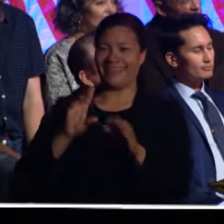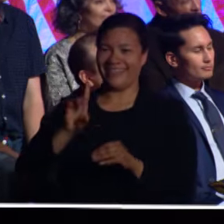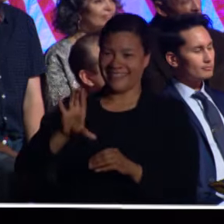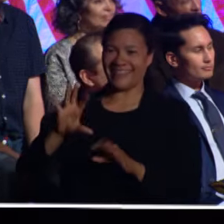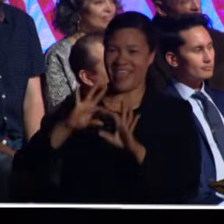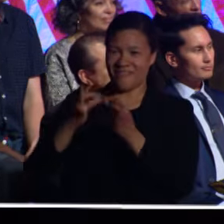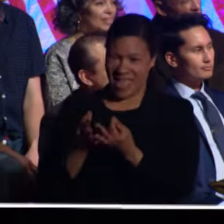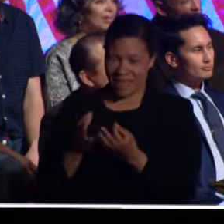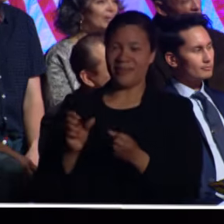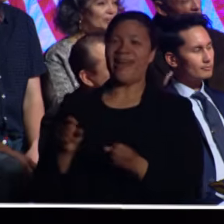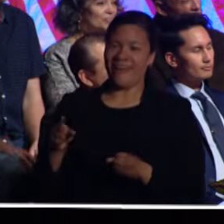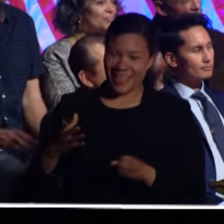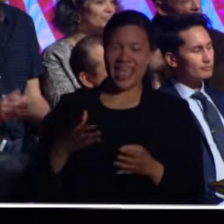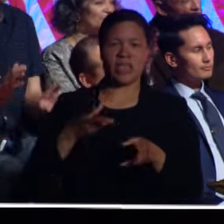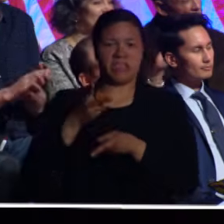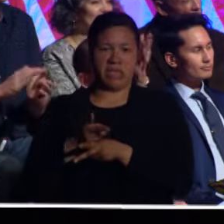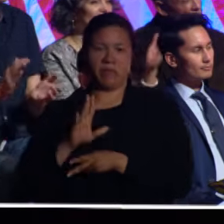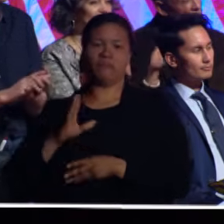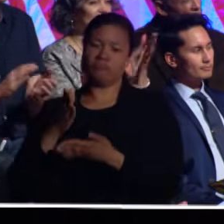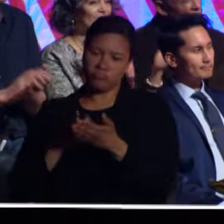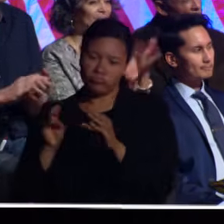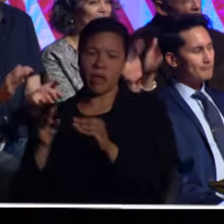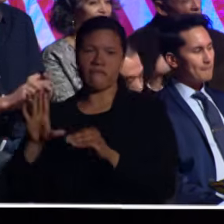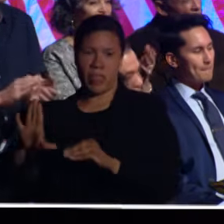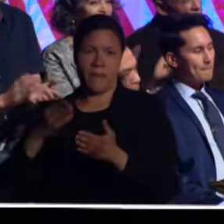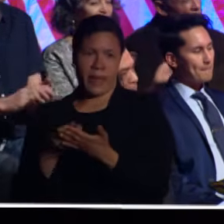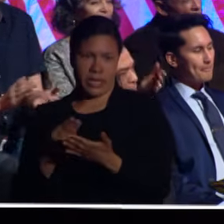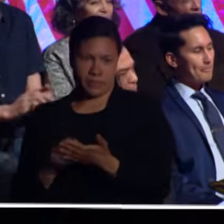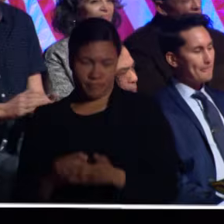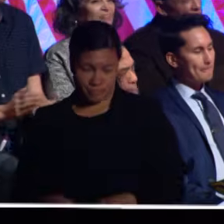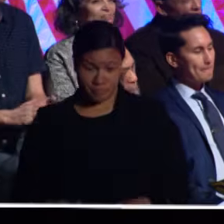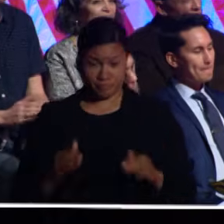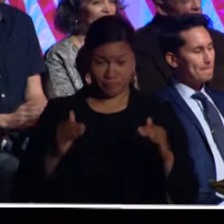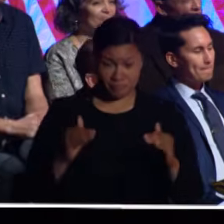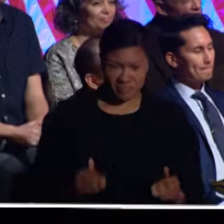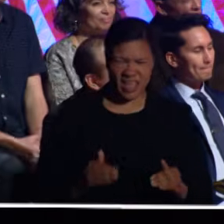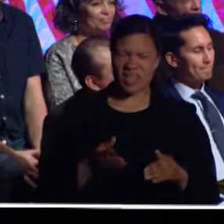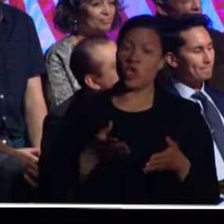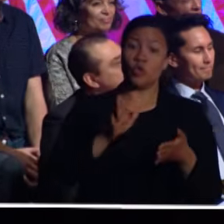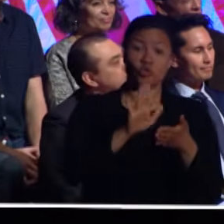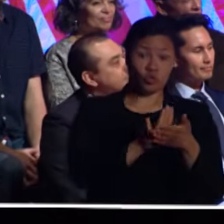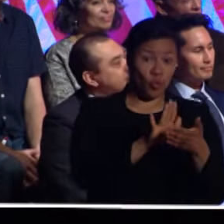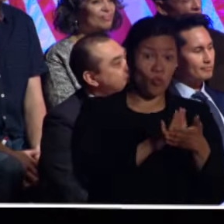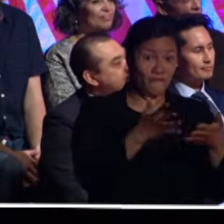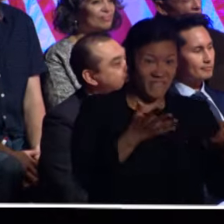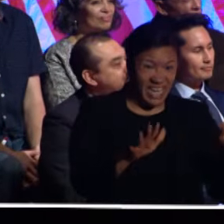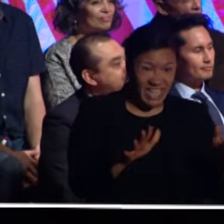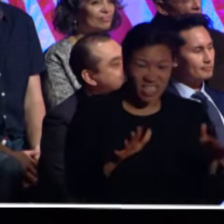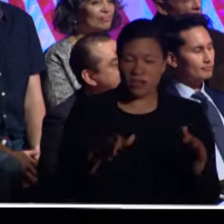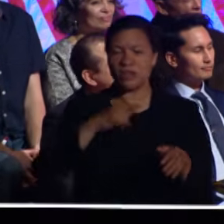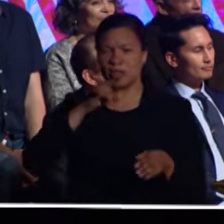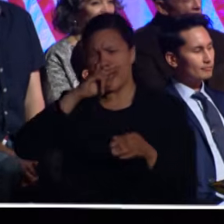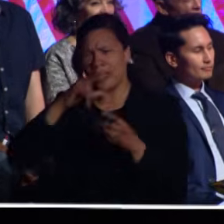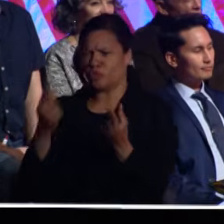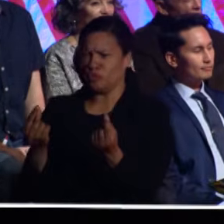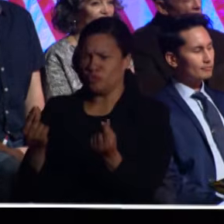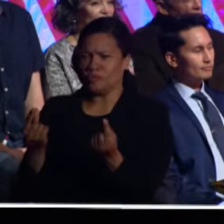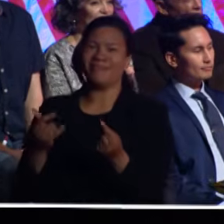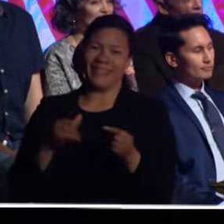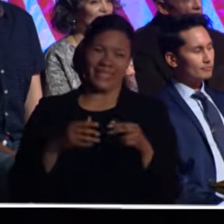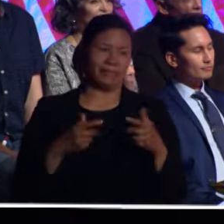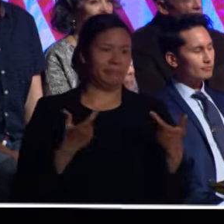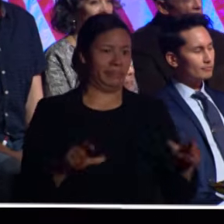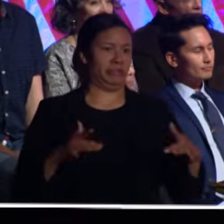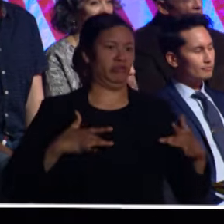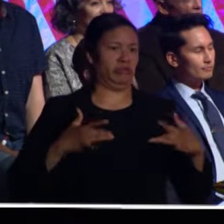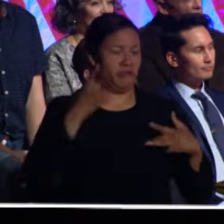families. Out of school time is another major concern for parents. So we've made big investments in our